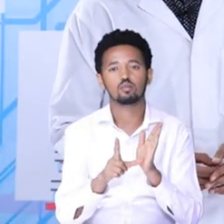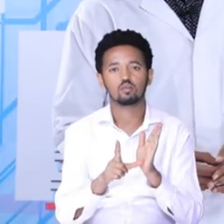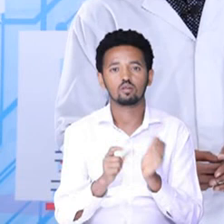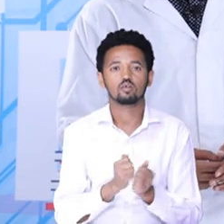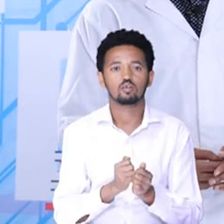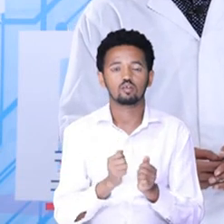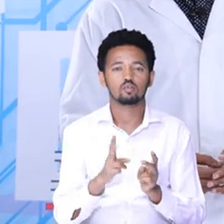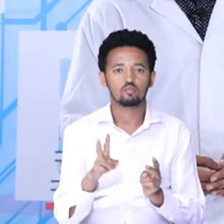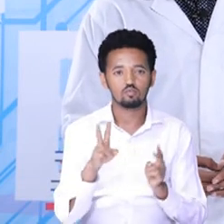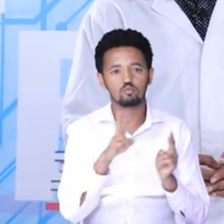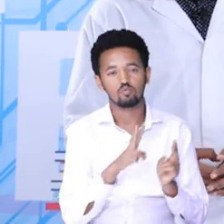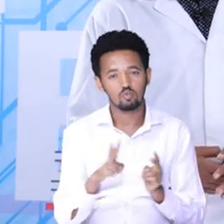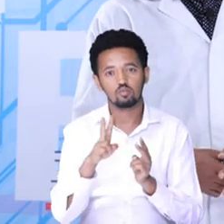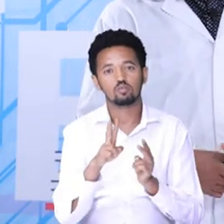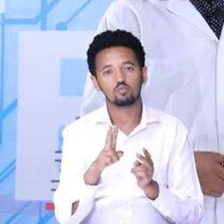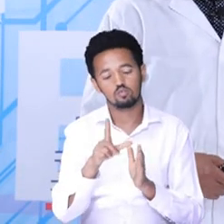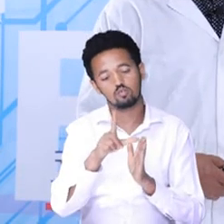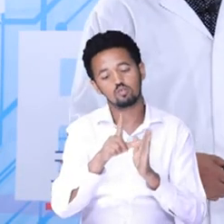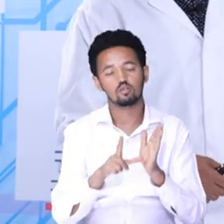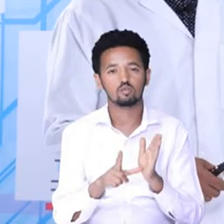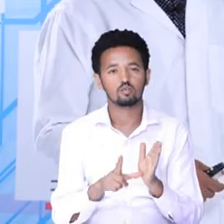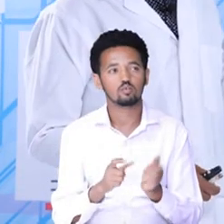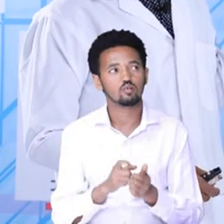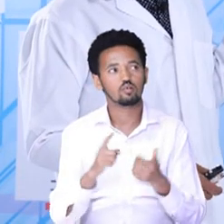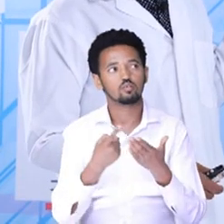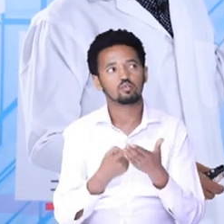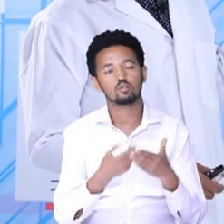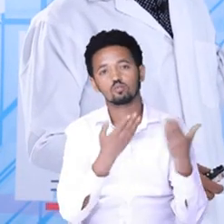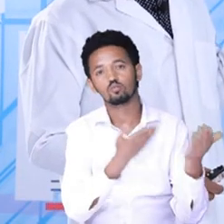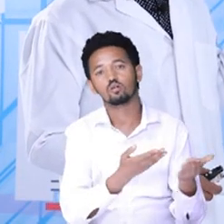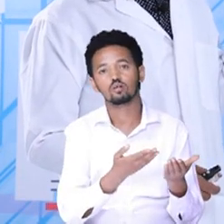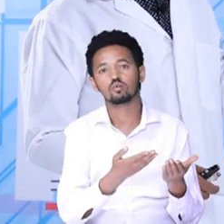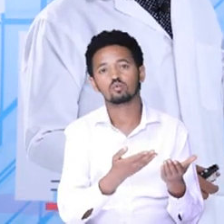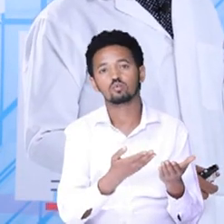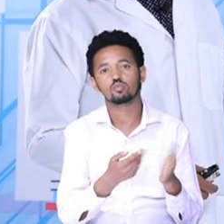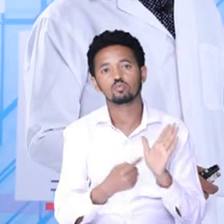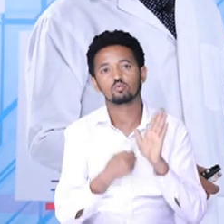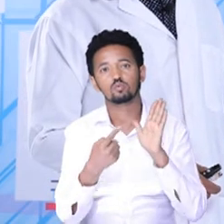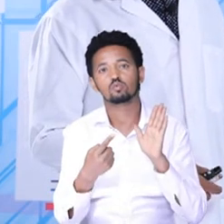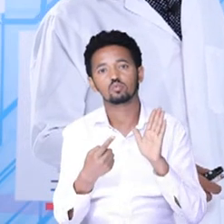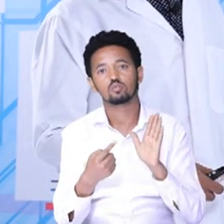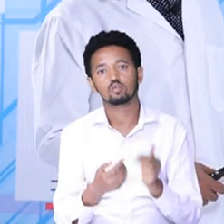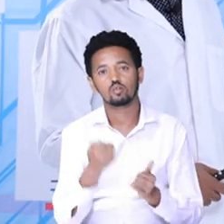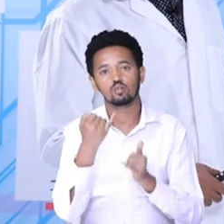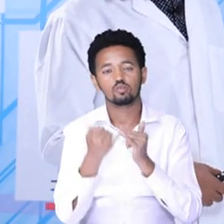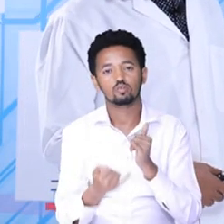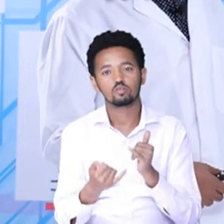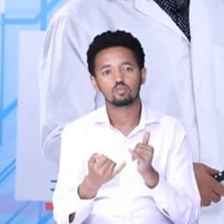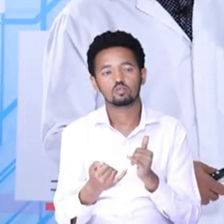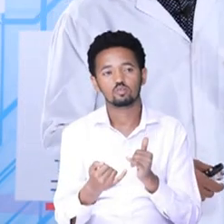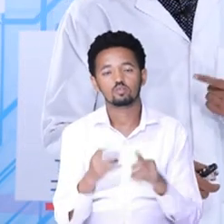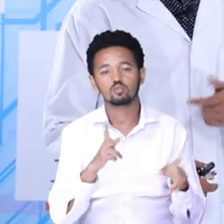To revise our previous lesson, these were the topics. In the last period, we have